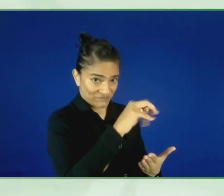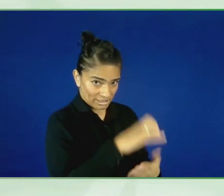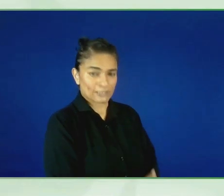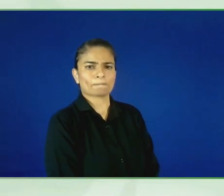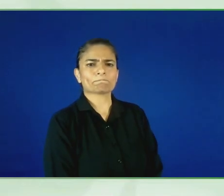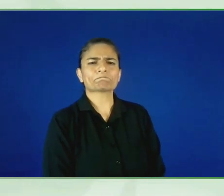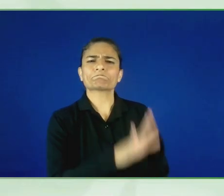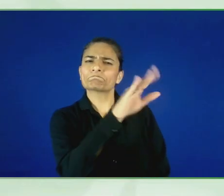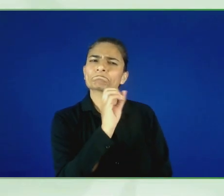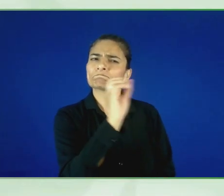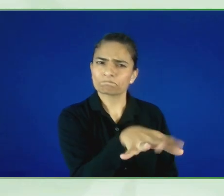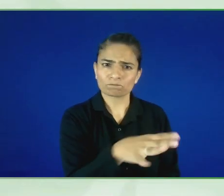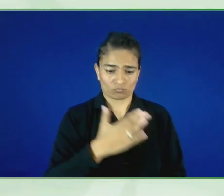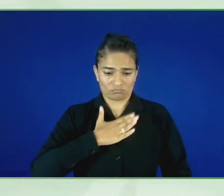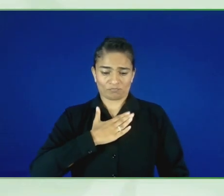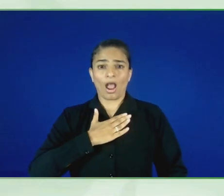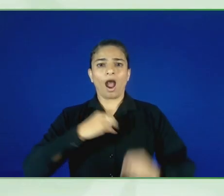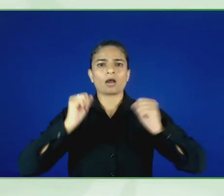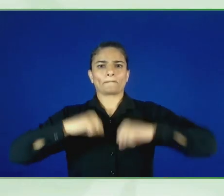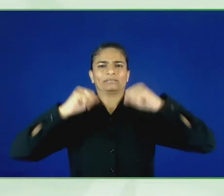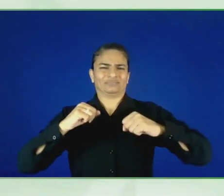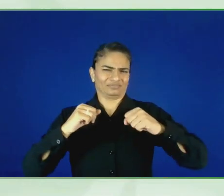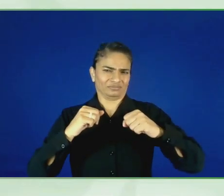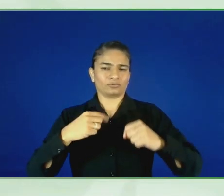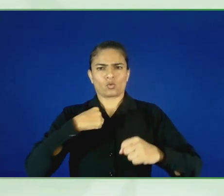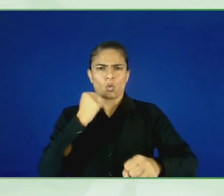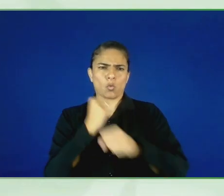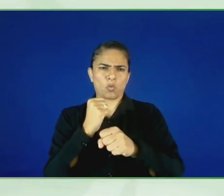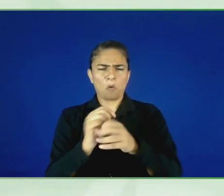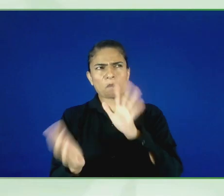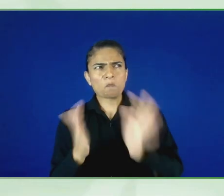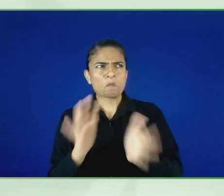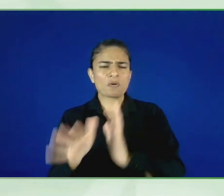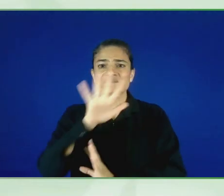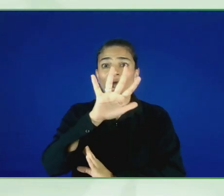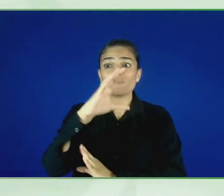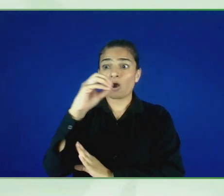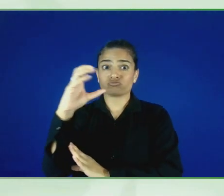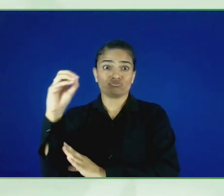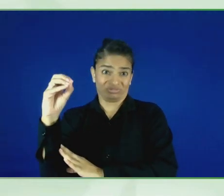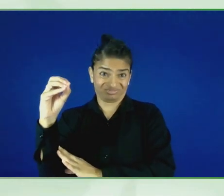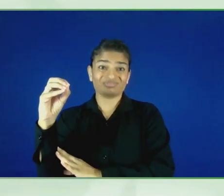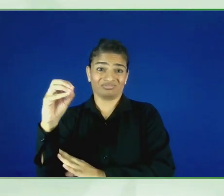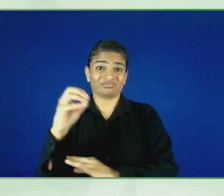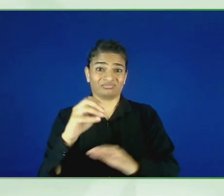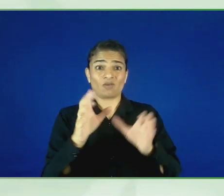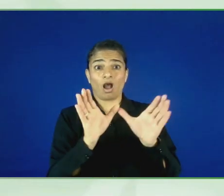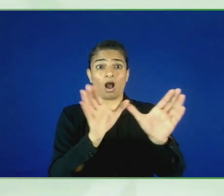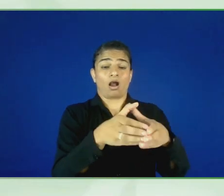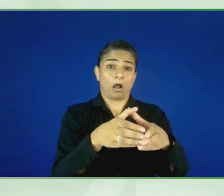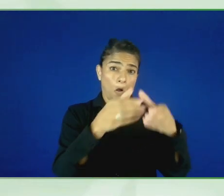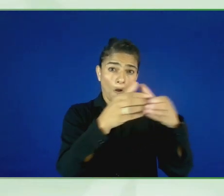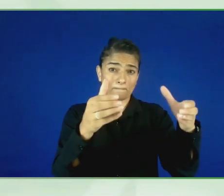companies, and we want to together create a more inclusive and accessible business world and organizations. And it's